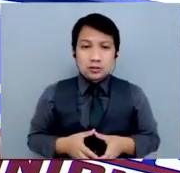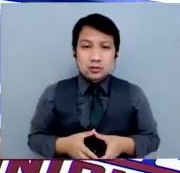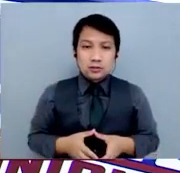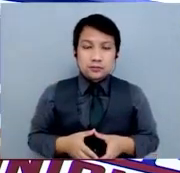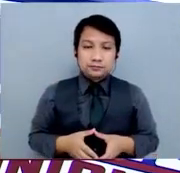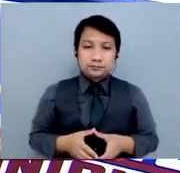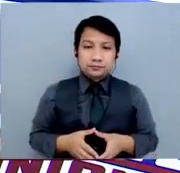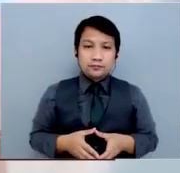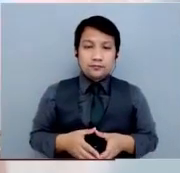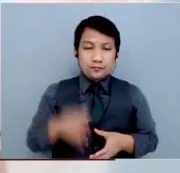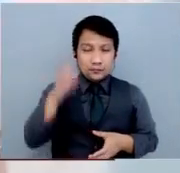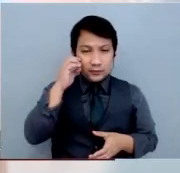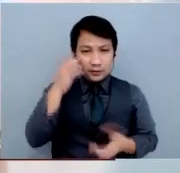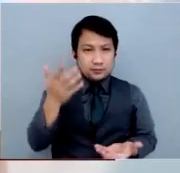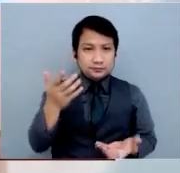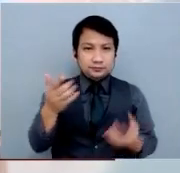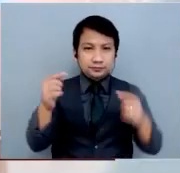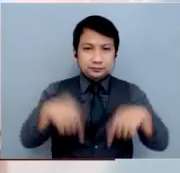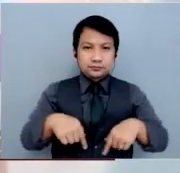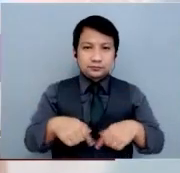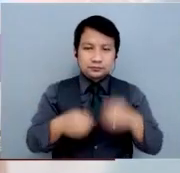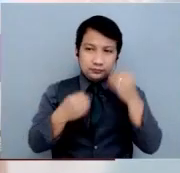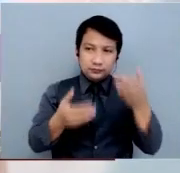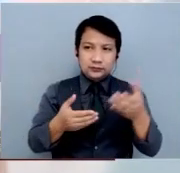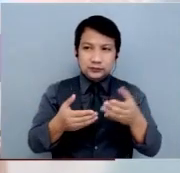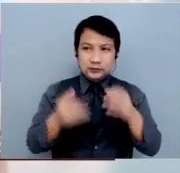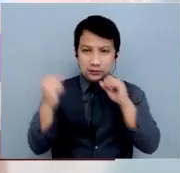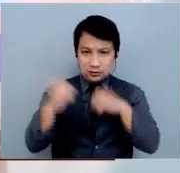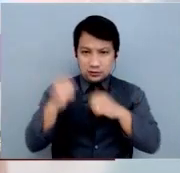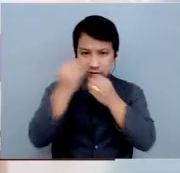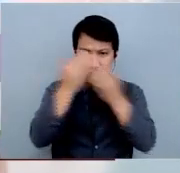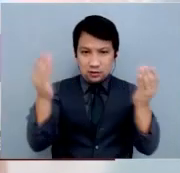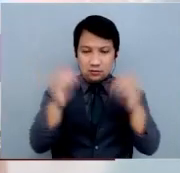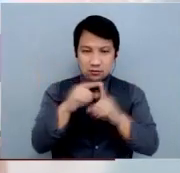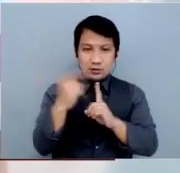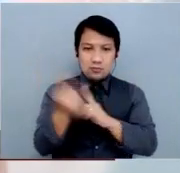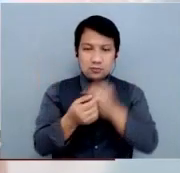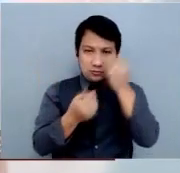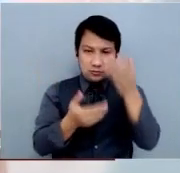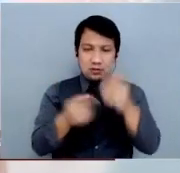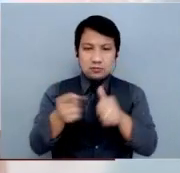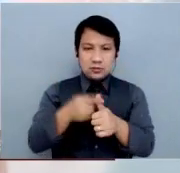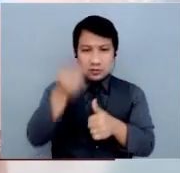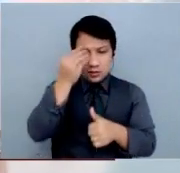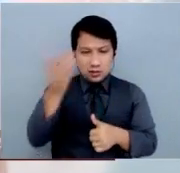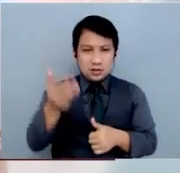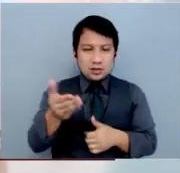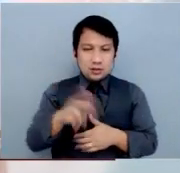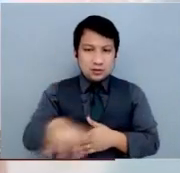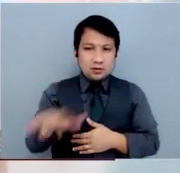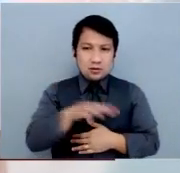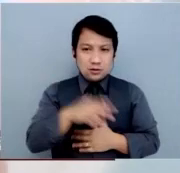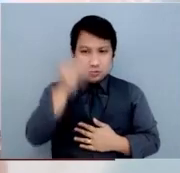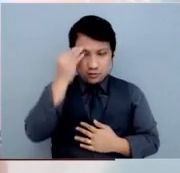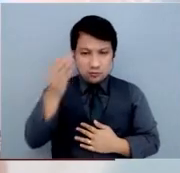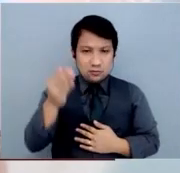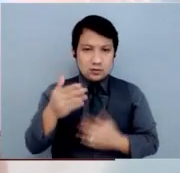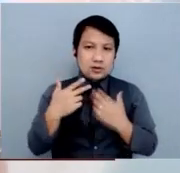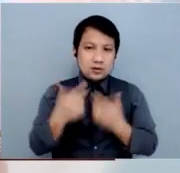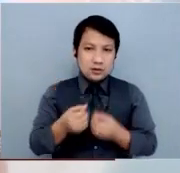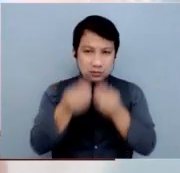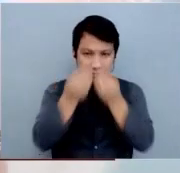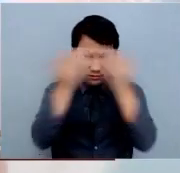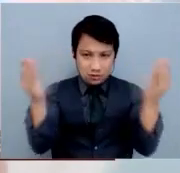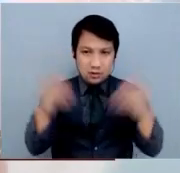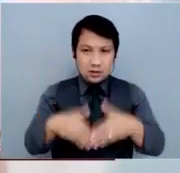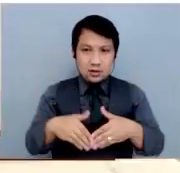Ed, no, this is a condition or a situation. Unang-una, ang priority natin dito is still the health, no, of the